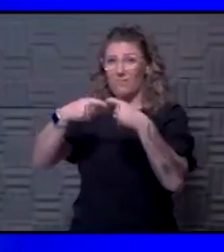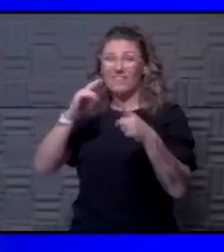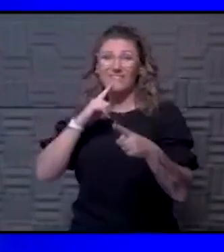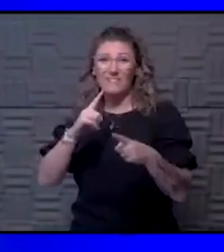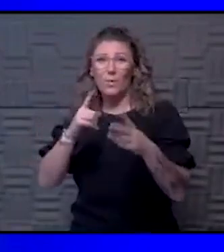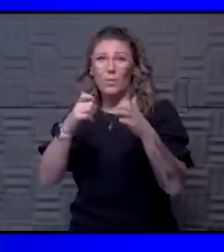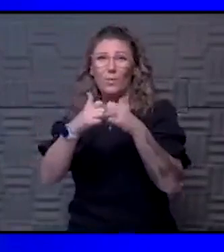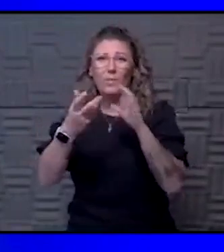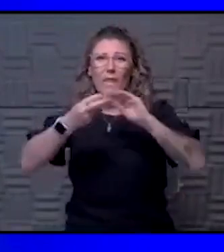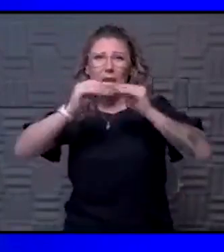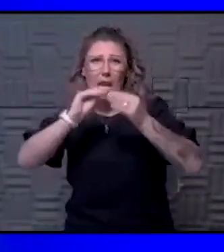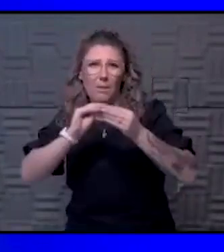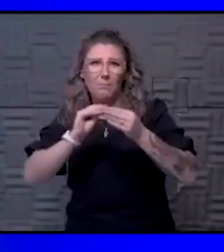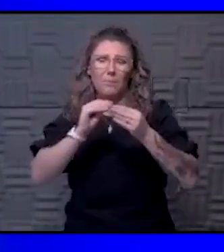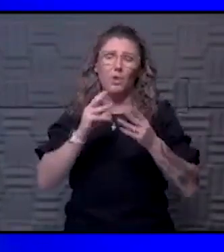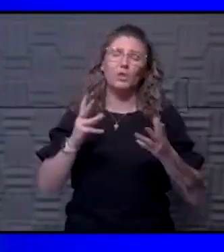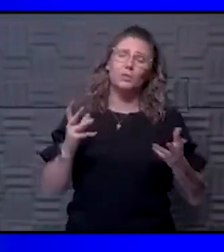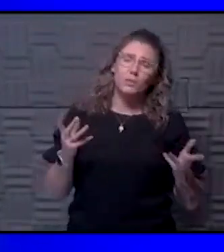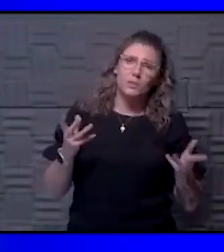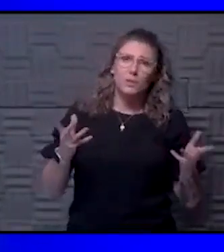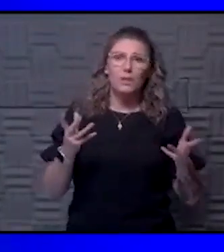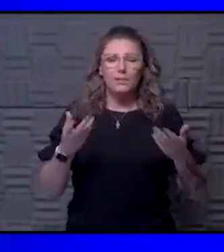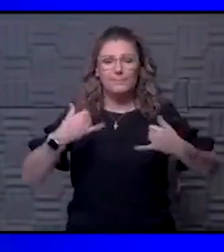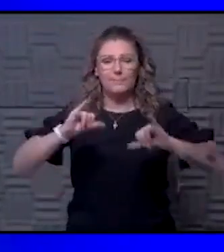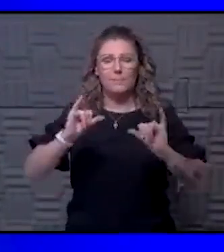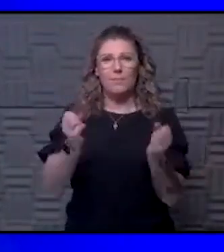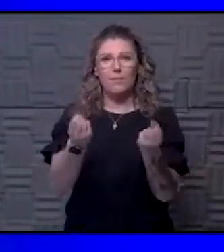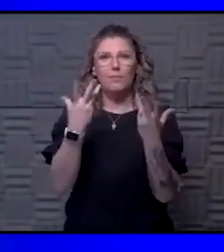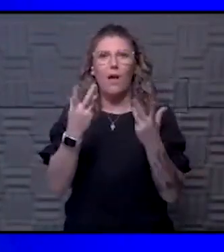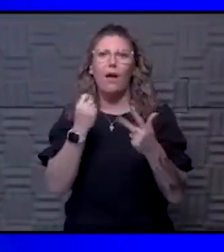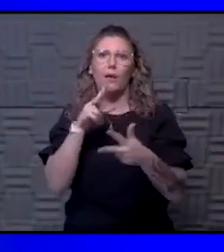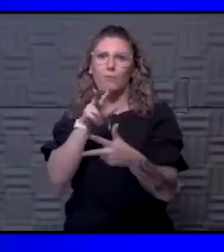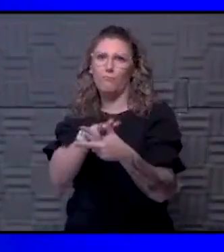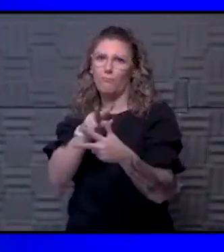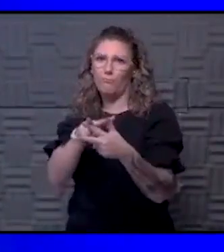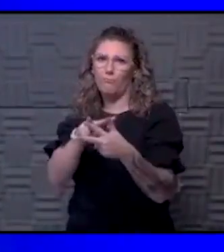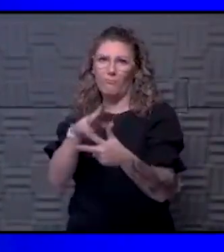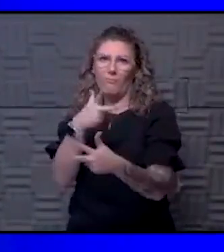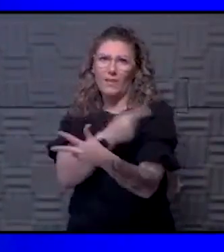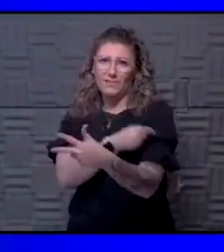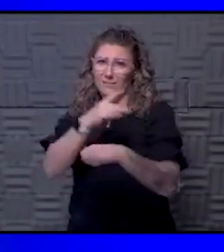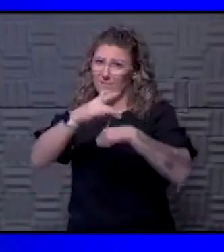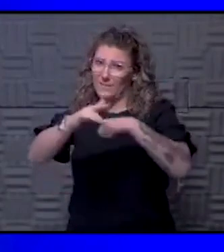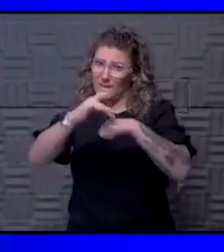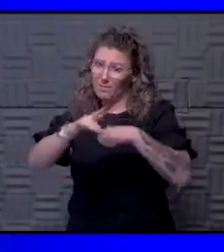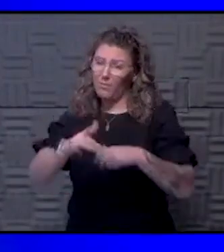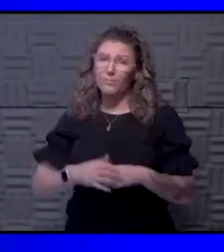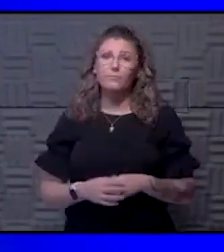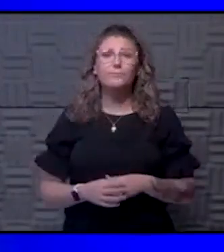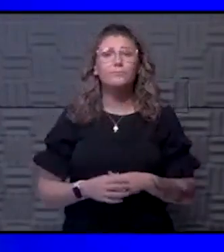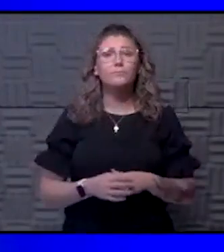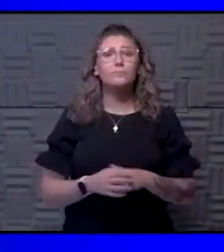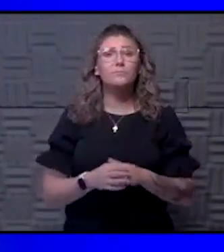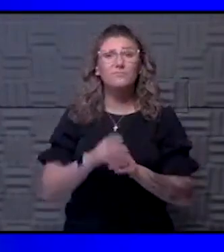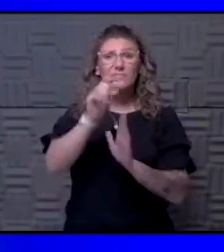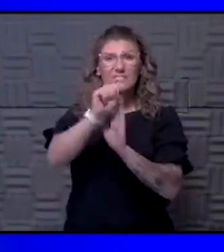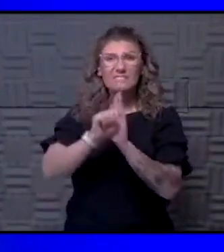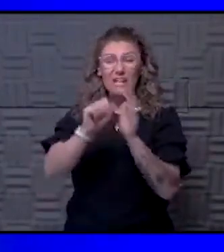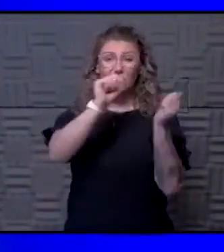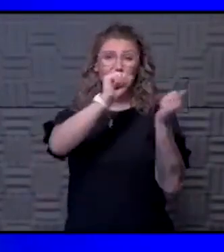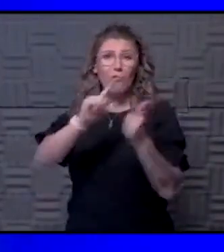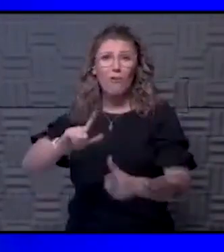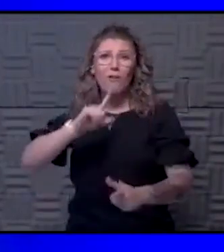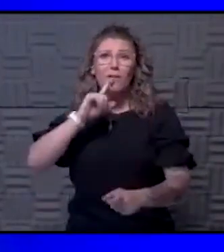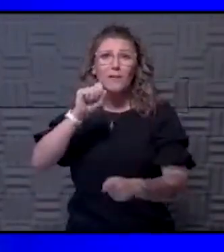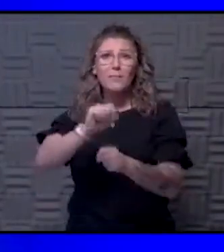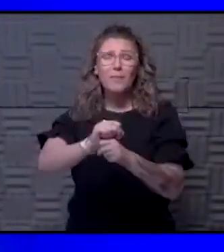numbers and logistics, there are still a lot of Moderna and Pfizer vaccines available, and all of our states are really committed to